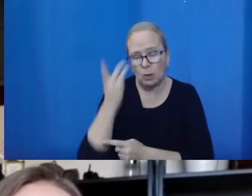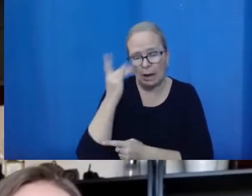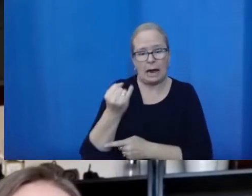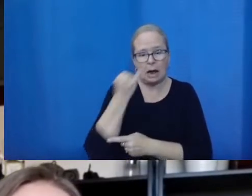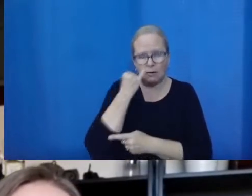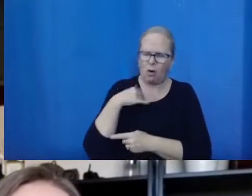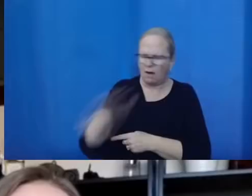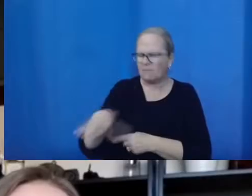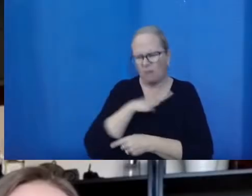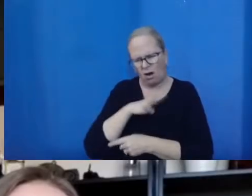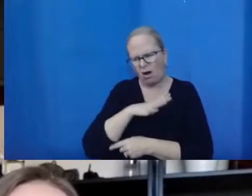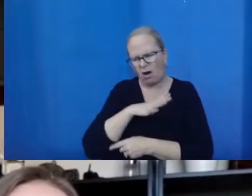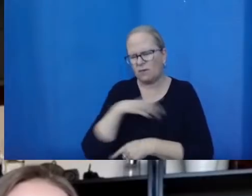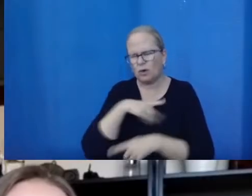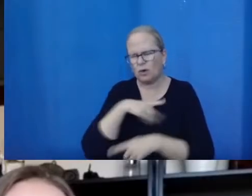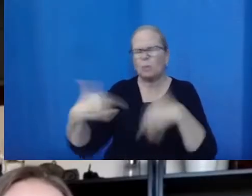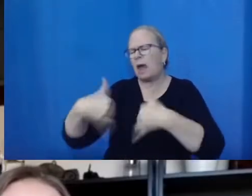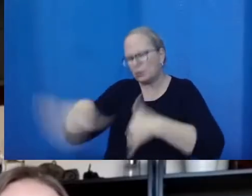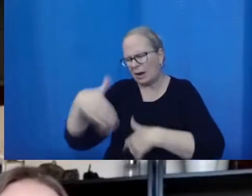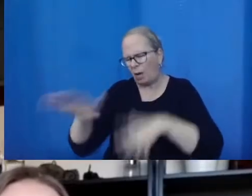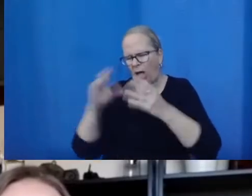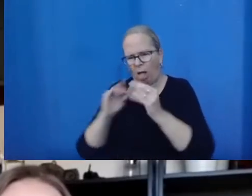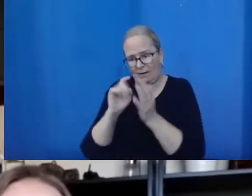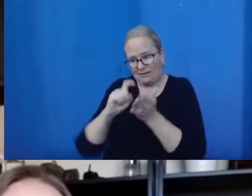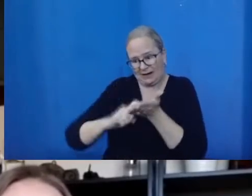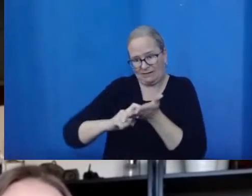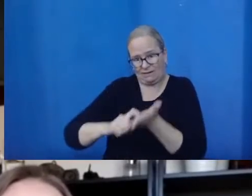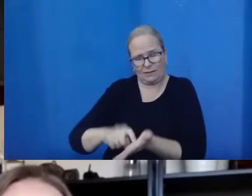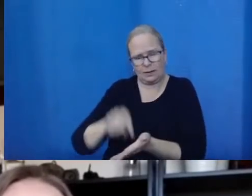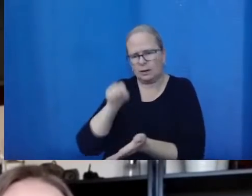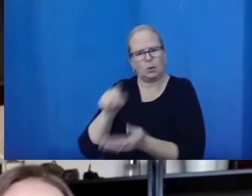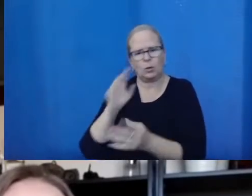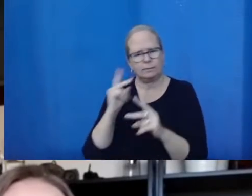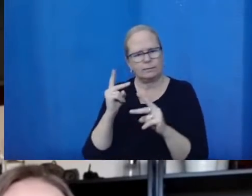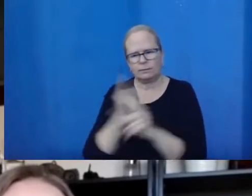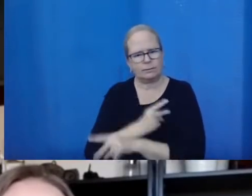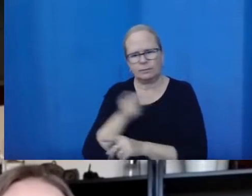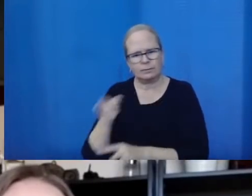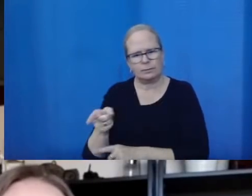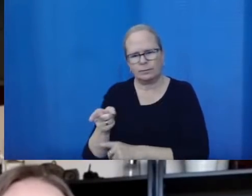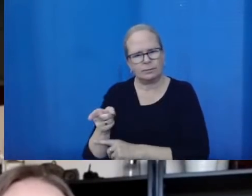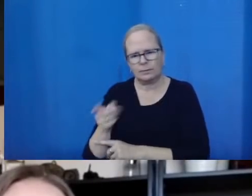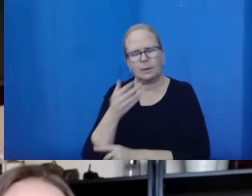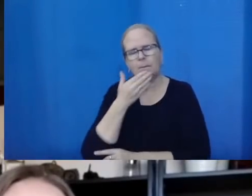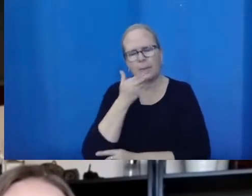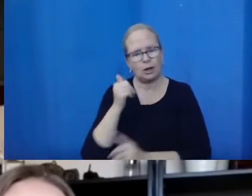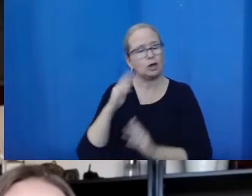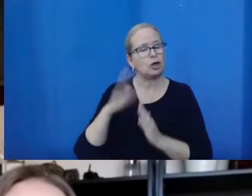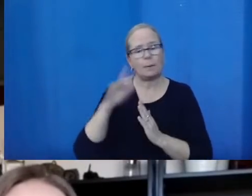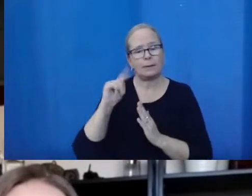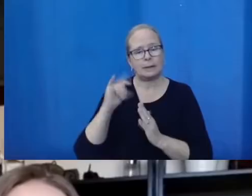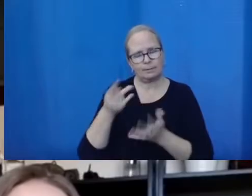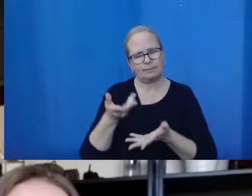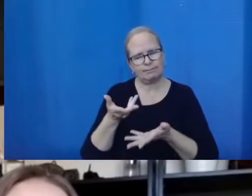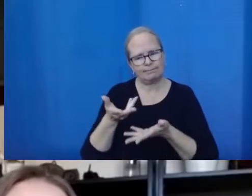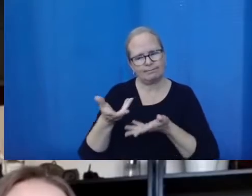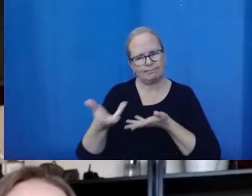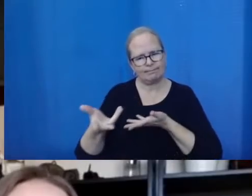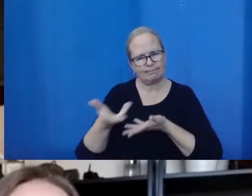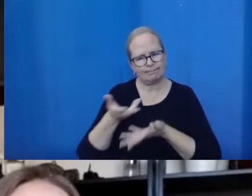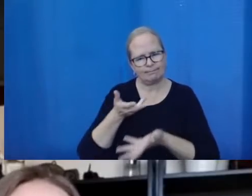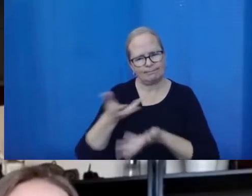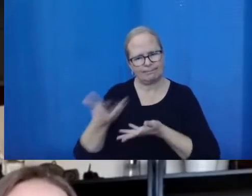I know that is definitely something, even still with not so tiny humans as children, I struggle